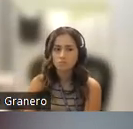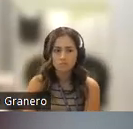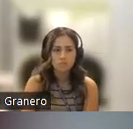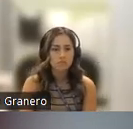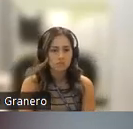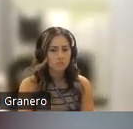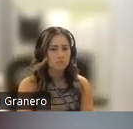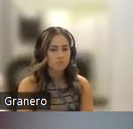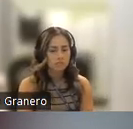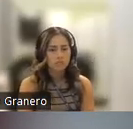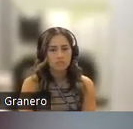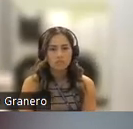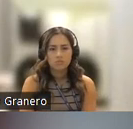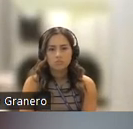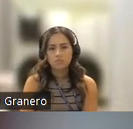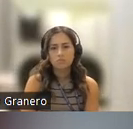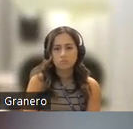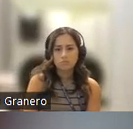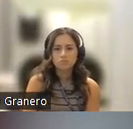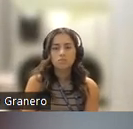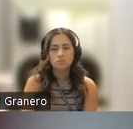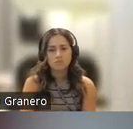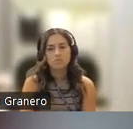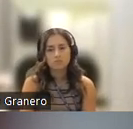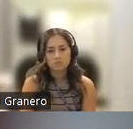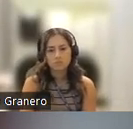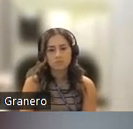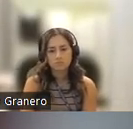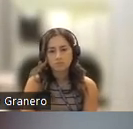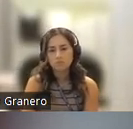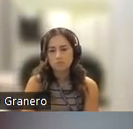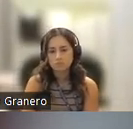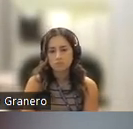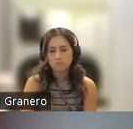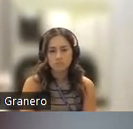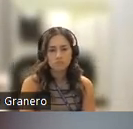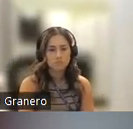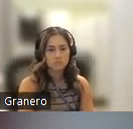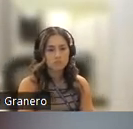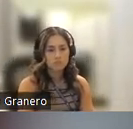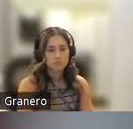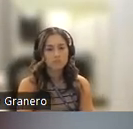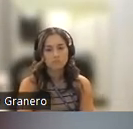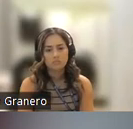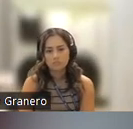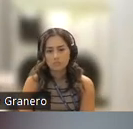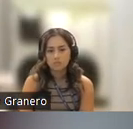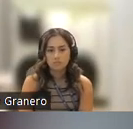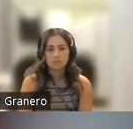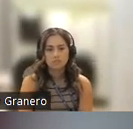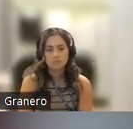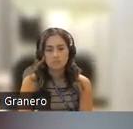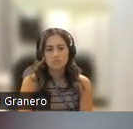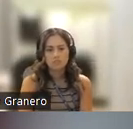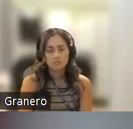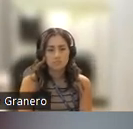ago. But remember, some of those thoughts and some of those feelings that were put in that video are still felt and